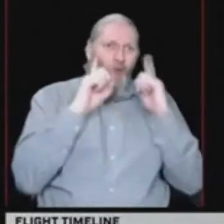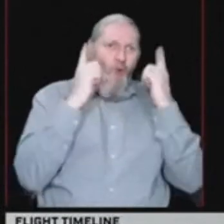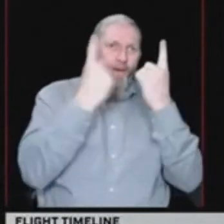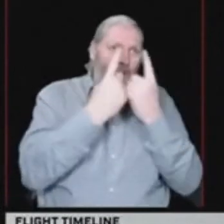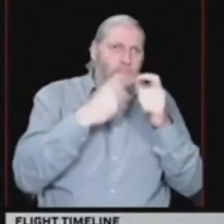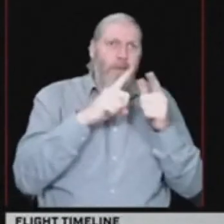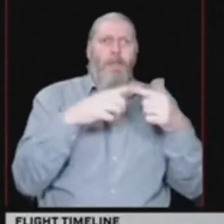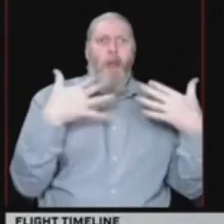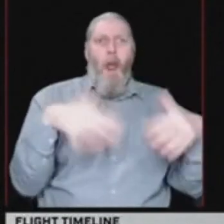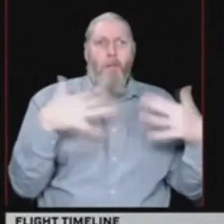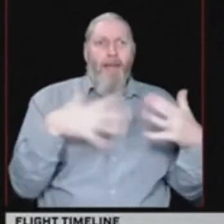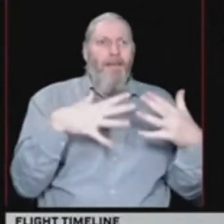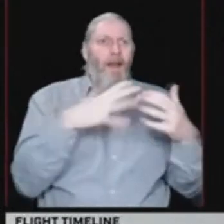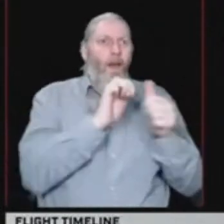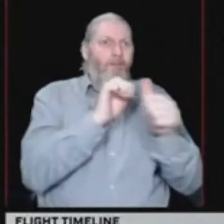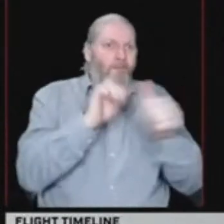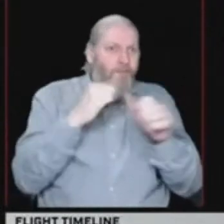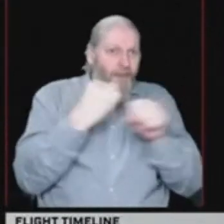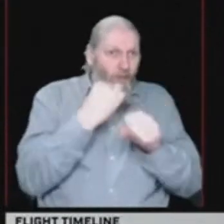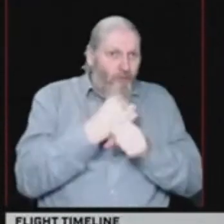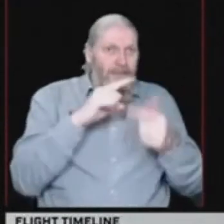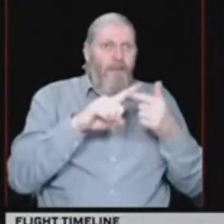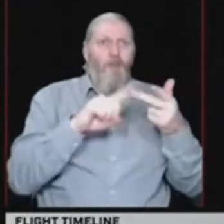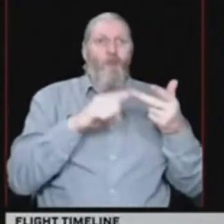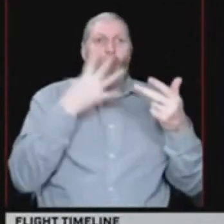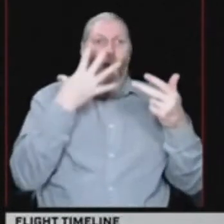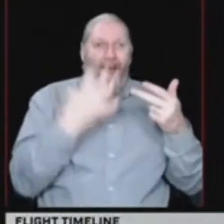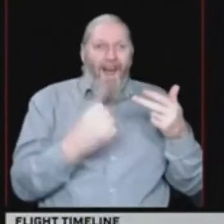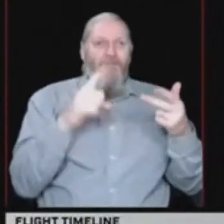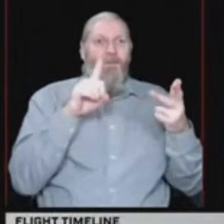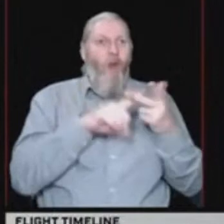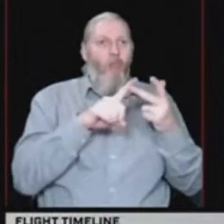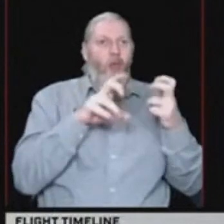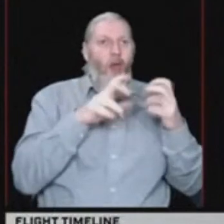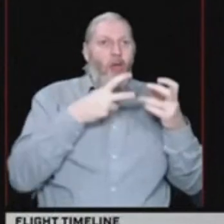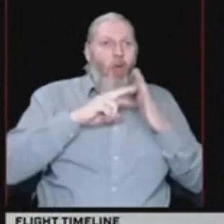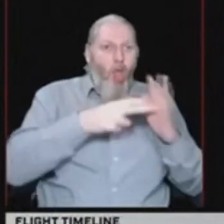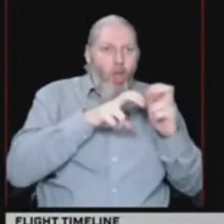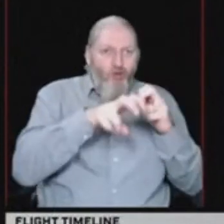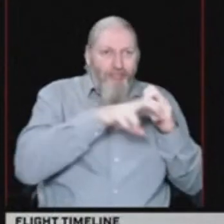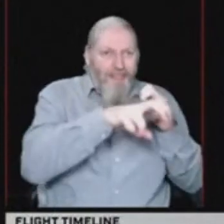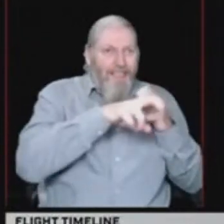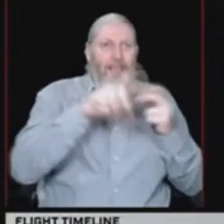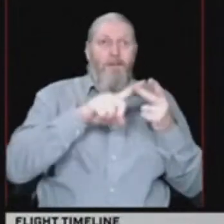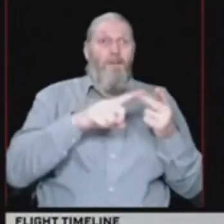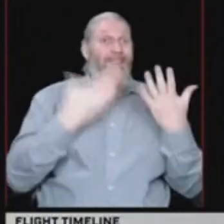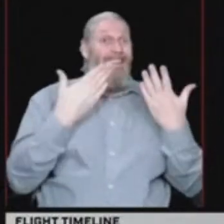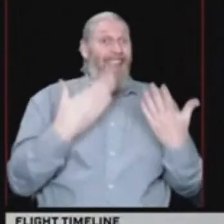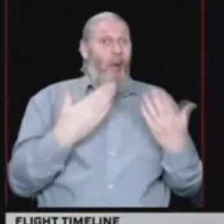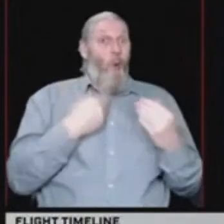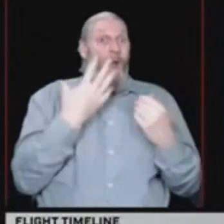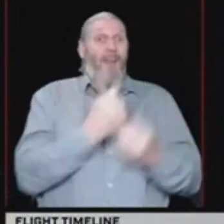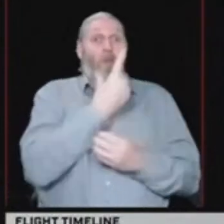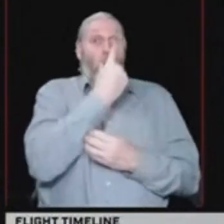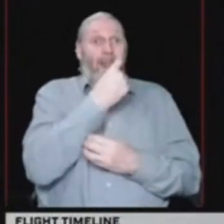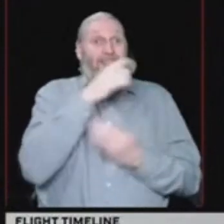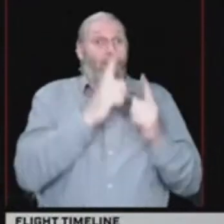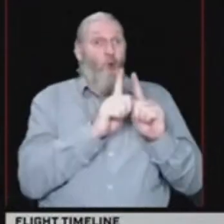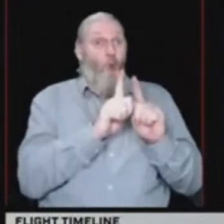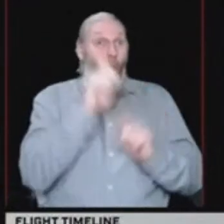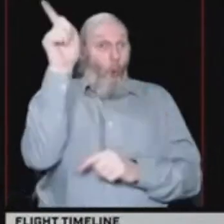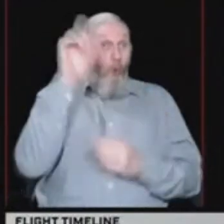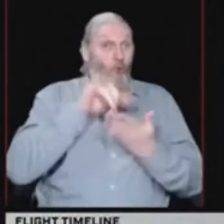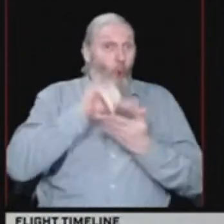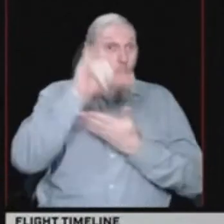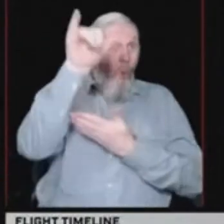the launch capability. So really you have this end-to-end sustainable space applications mission